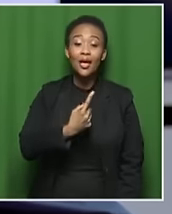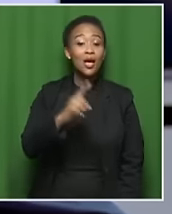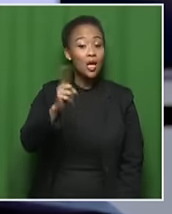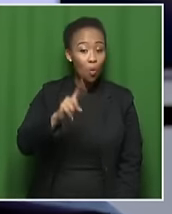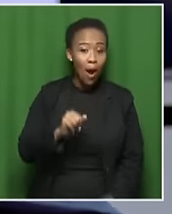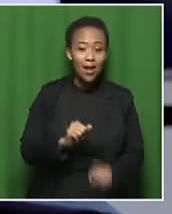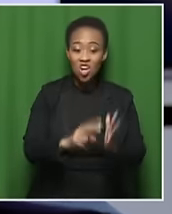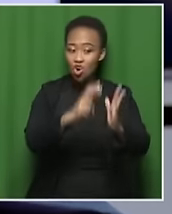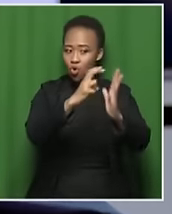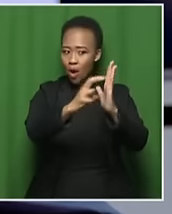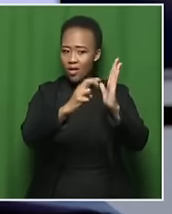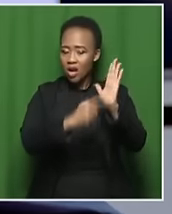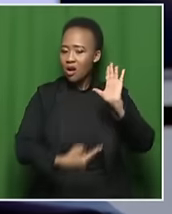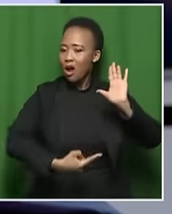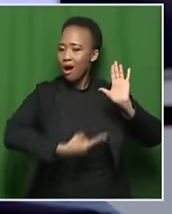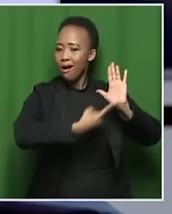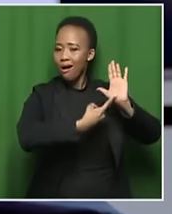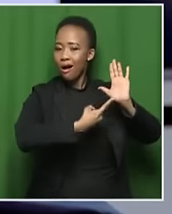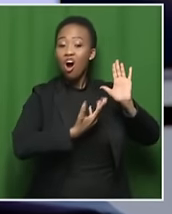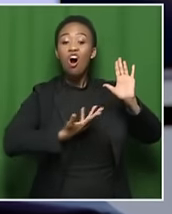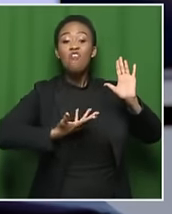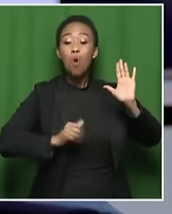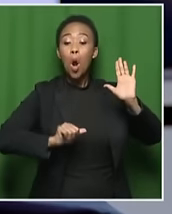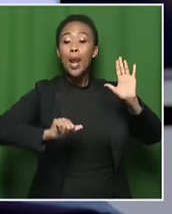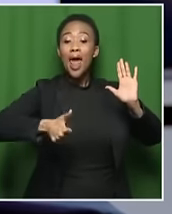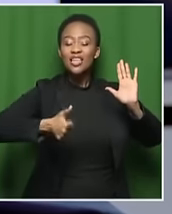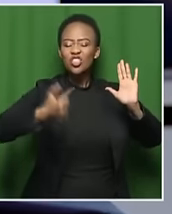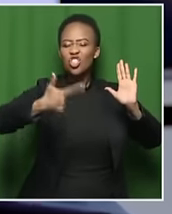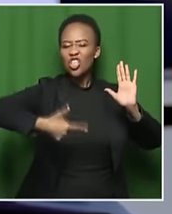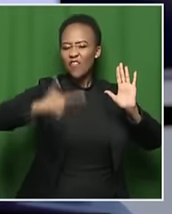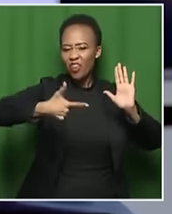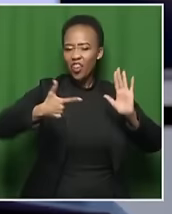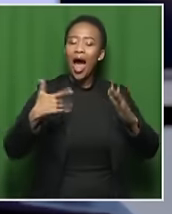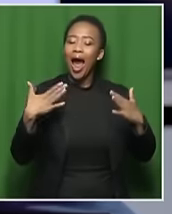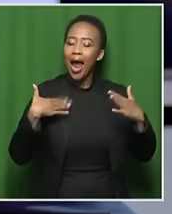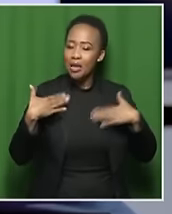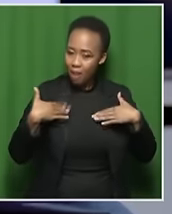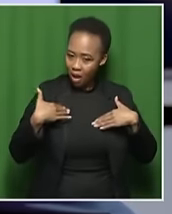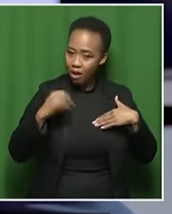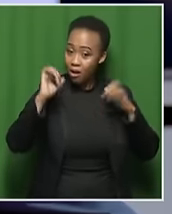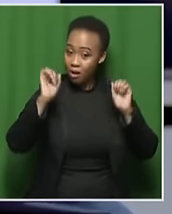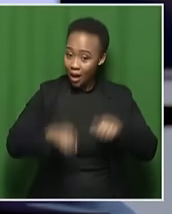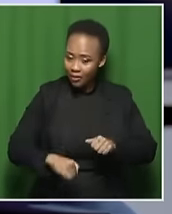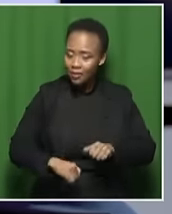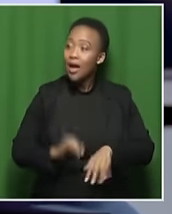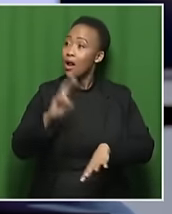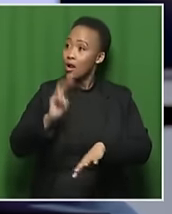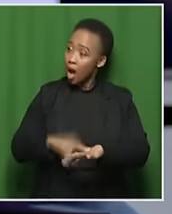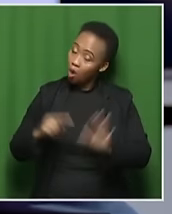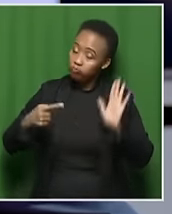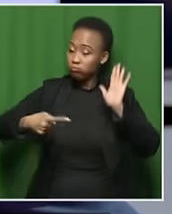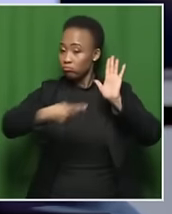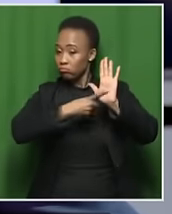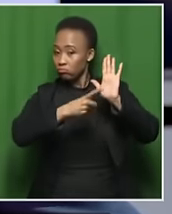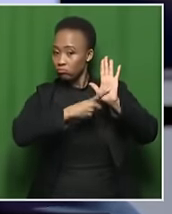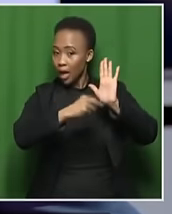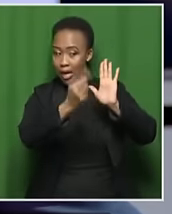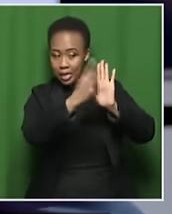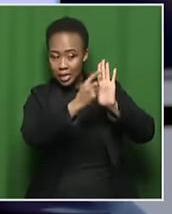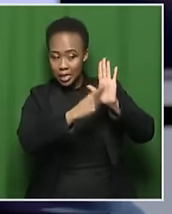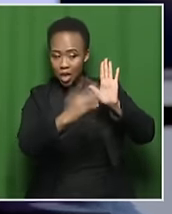the criteria for the next administration, the seventh administration, and that is what needs to be achieved